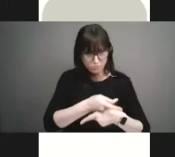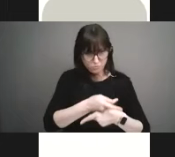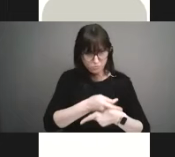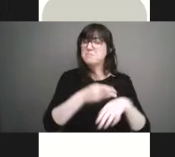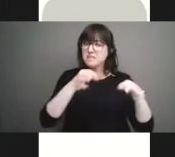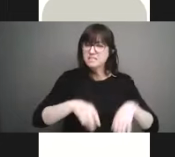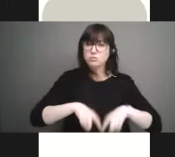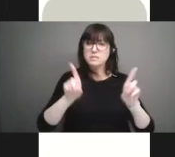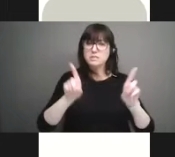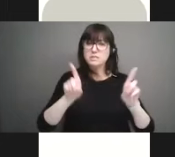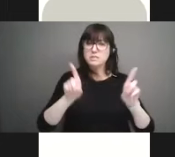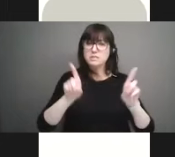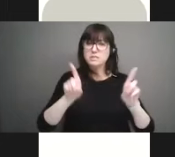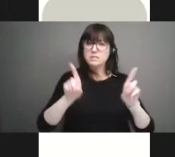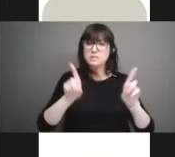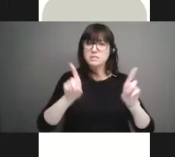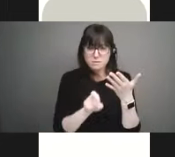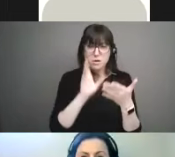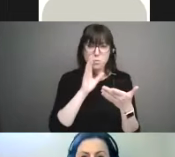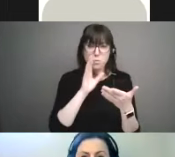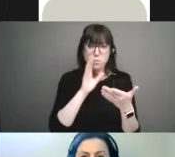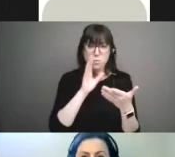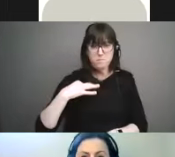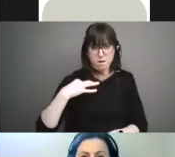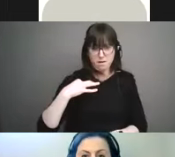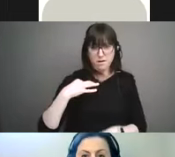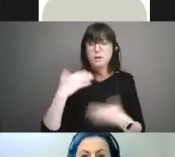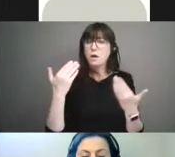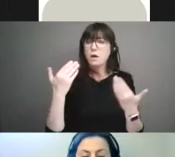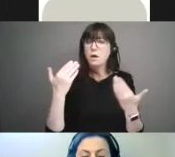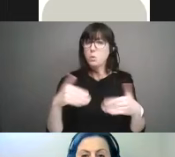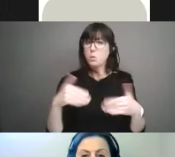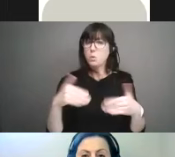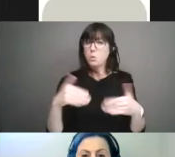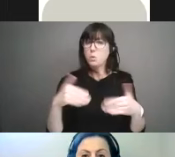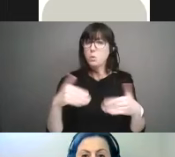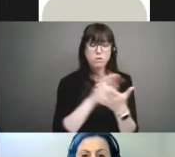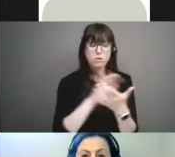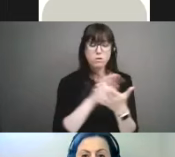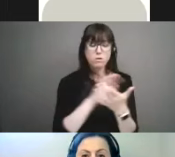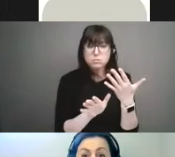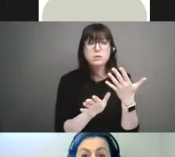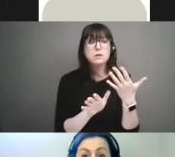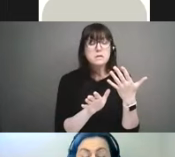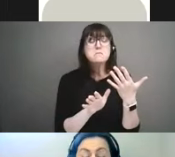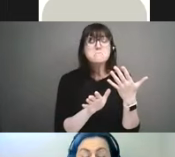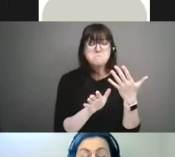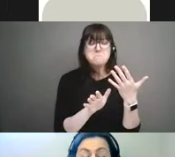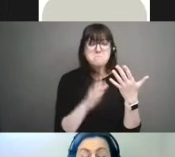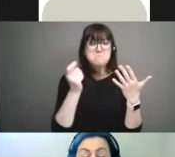with different criteria applied. Importantly so, the point of all of this is for you to know